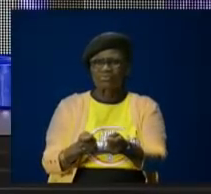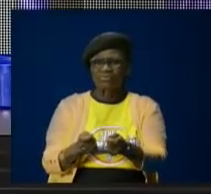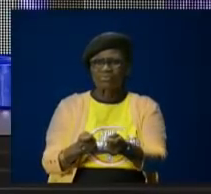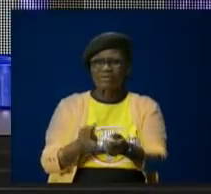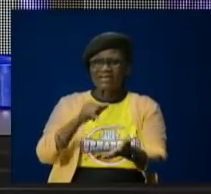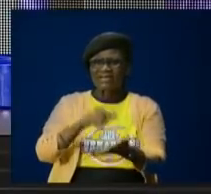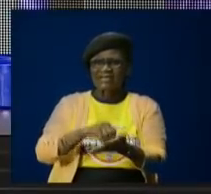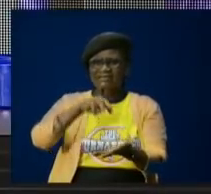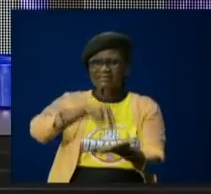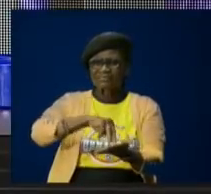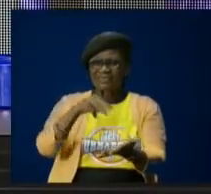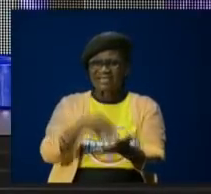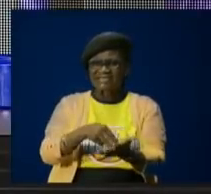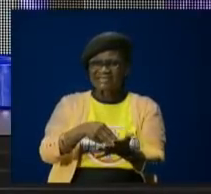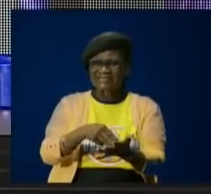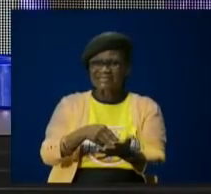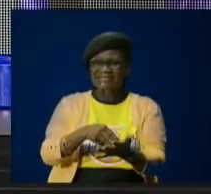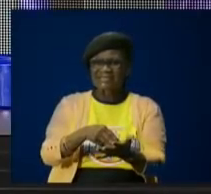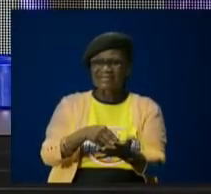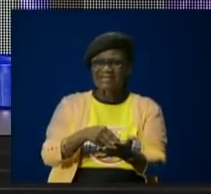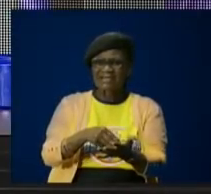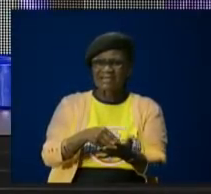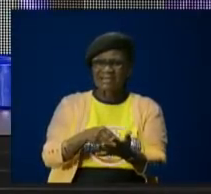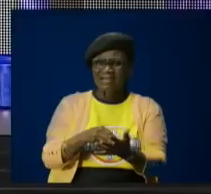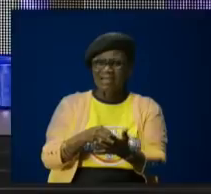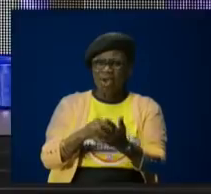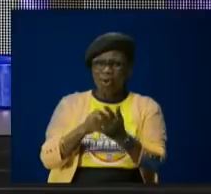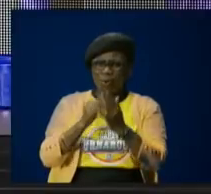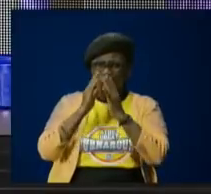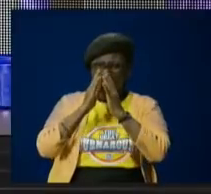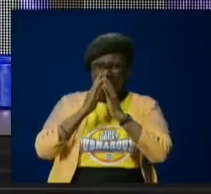It means quieting.